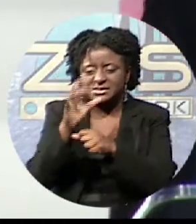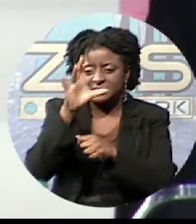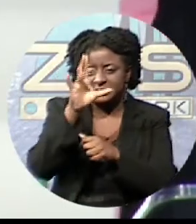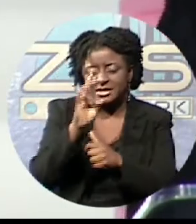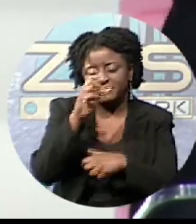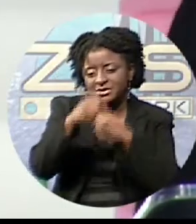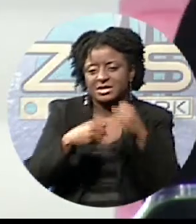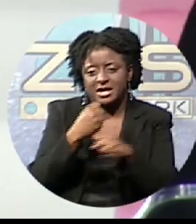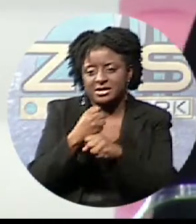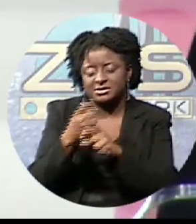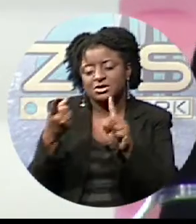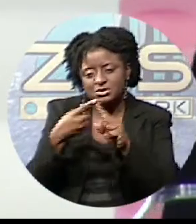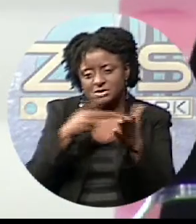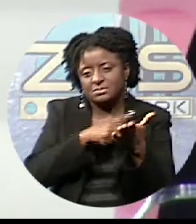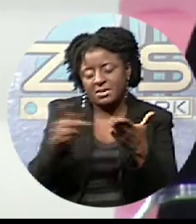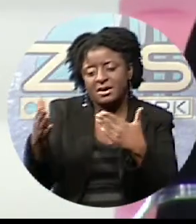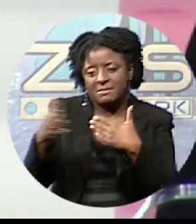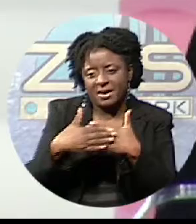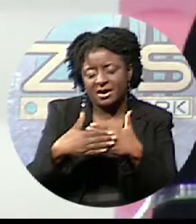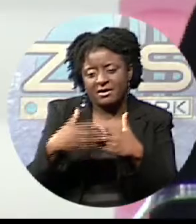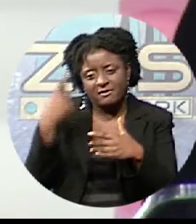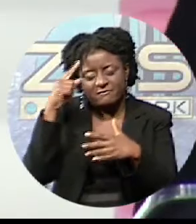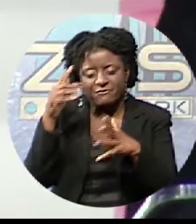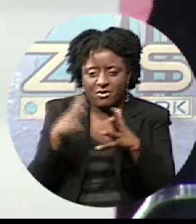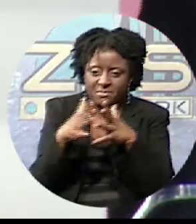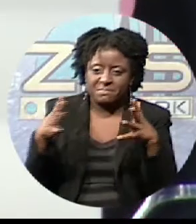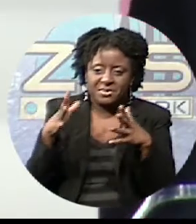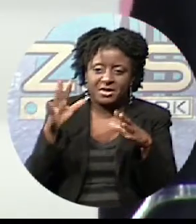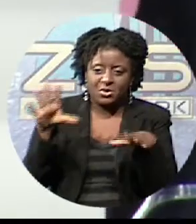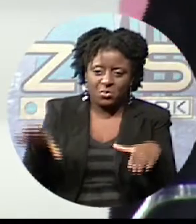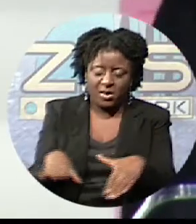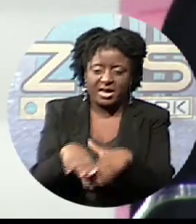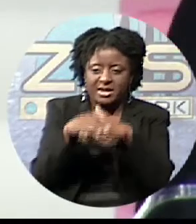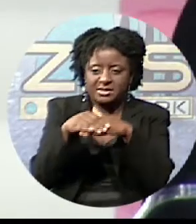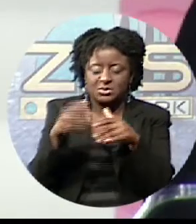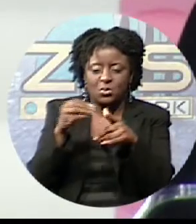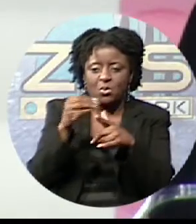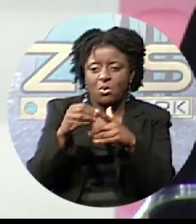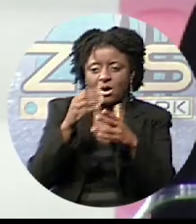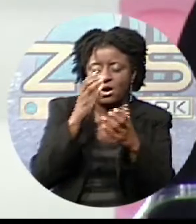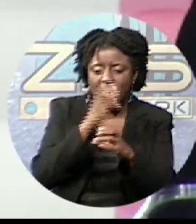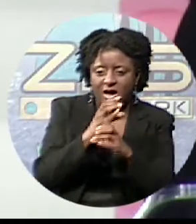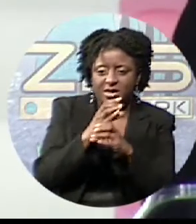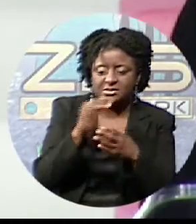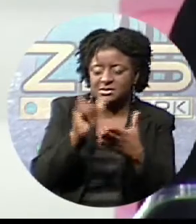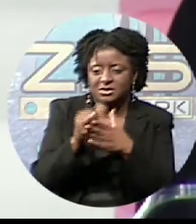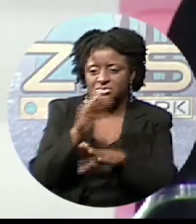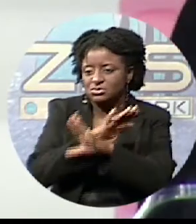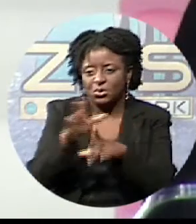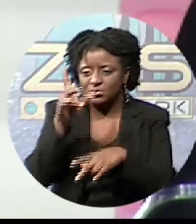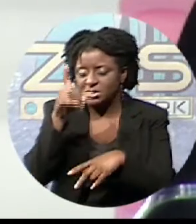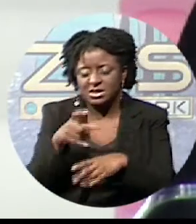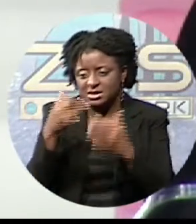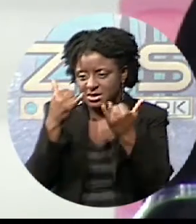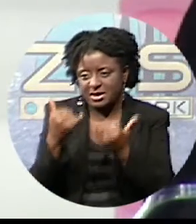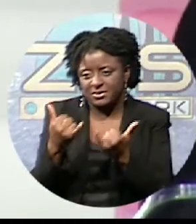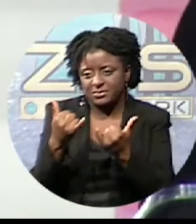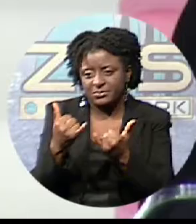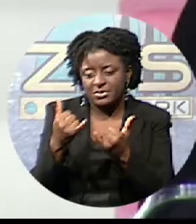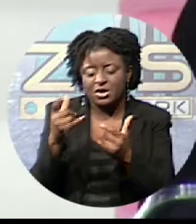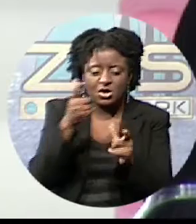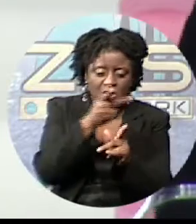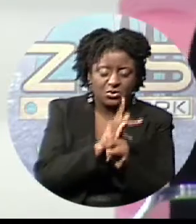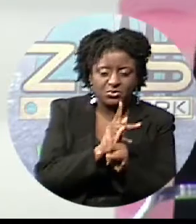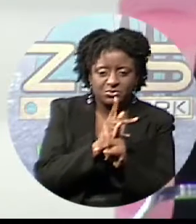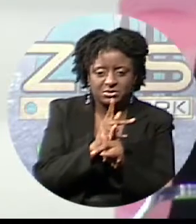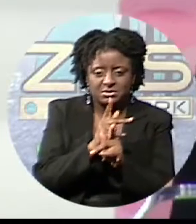or taking out loans for lavish weddings or for cars that they really don't need to change right now, or loans for this and loans